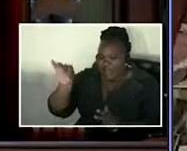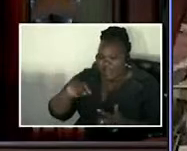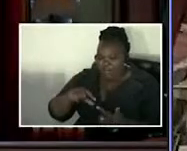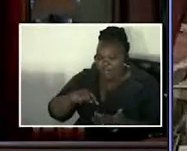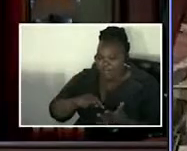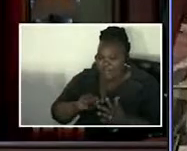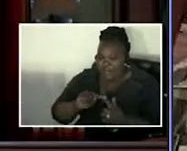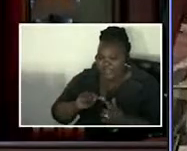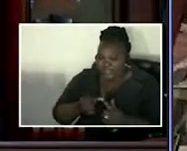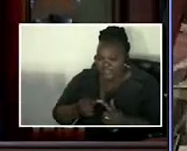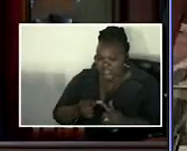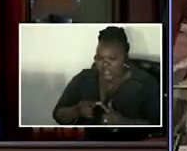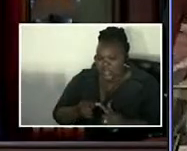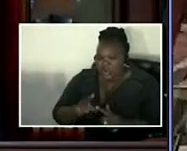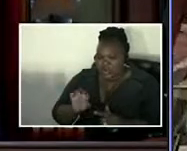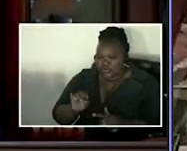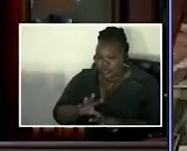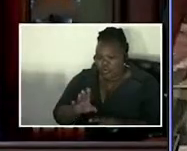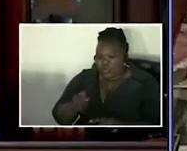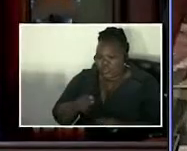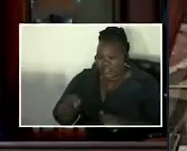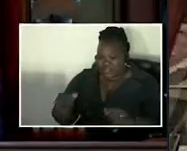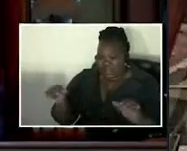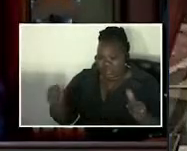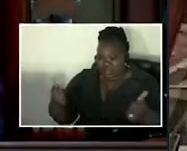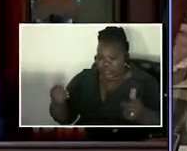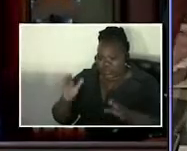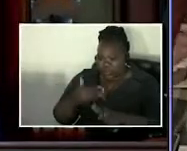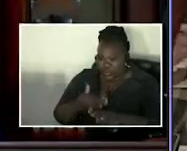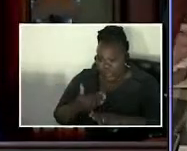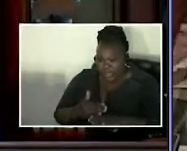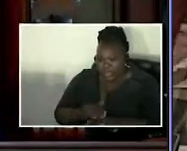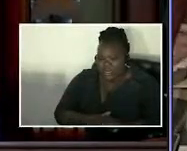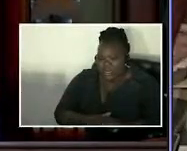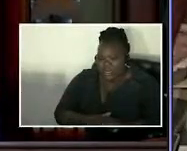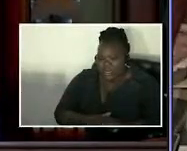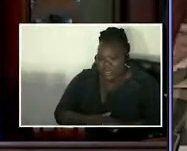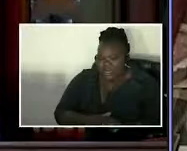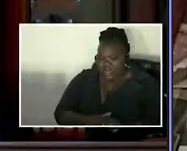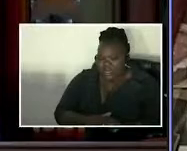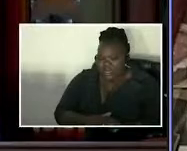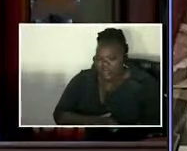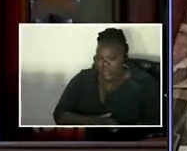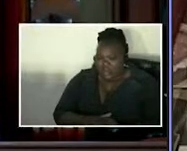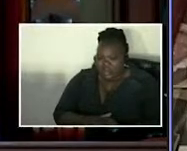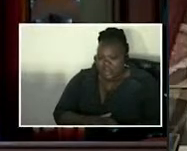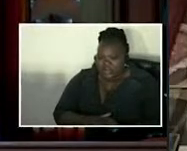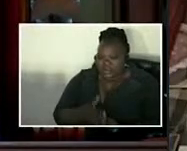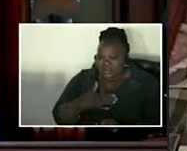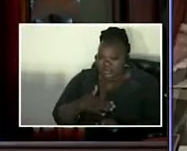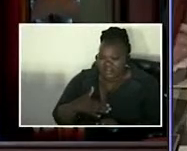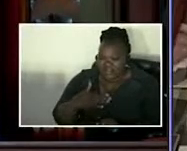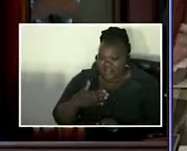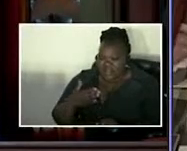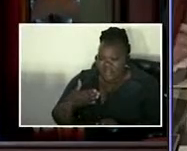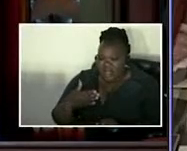so much department therefore minister